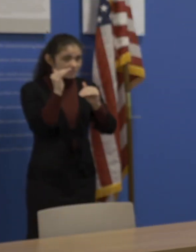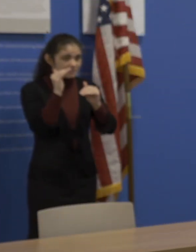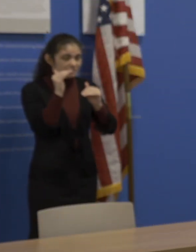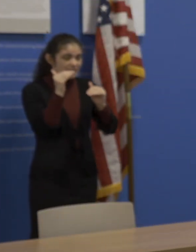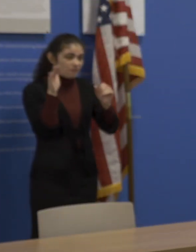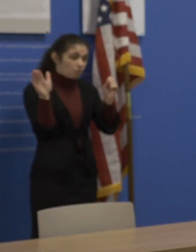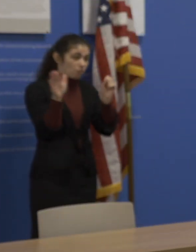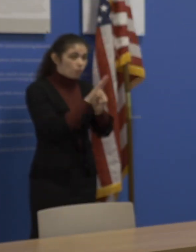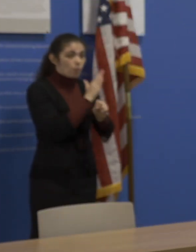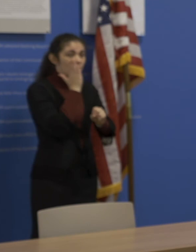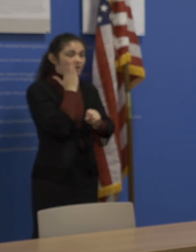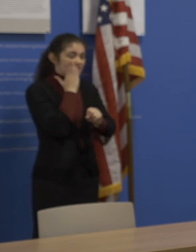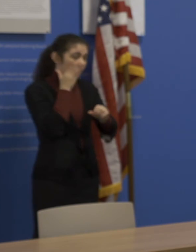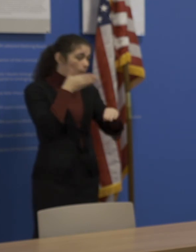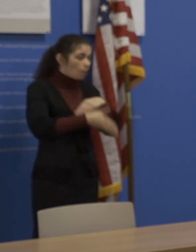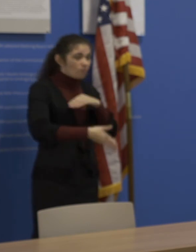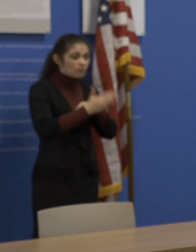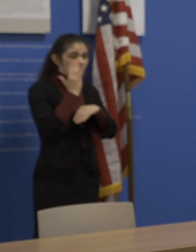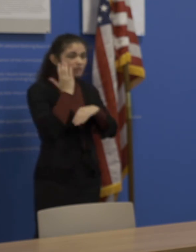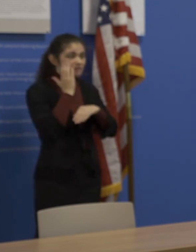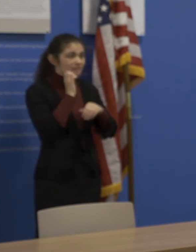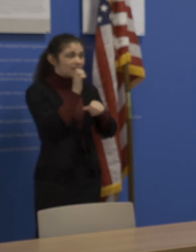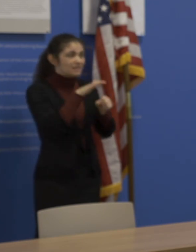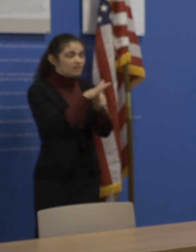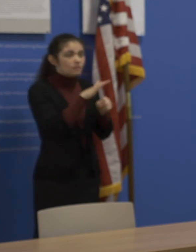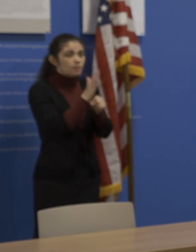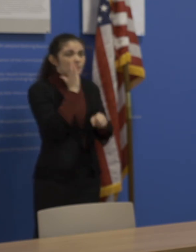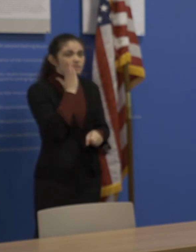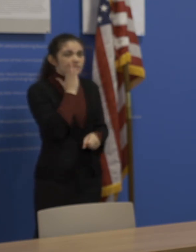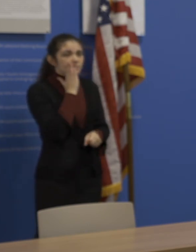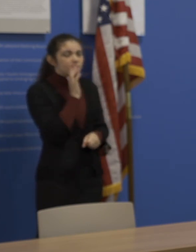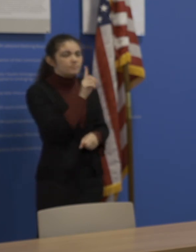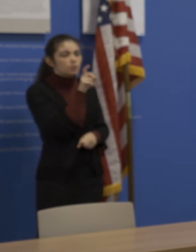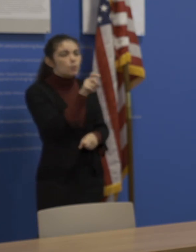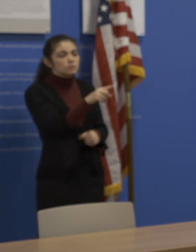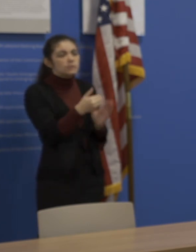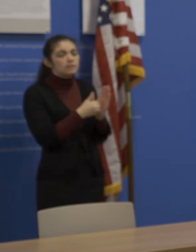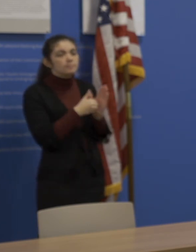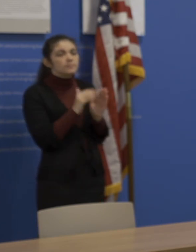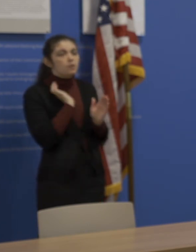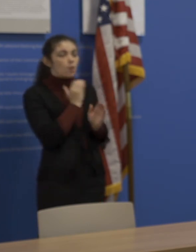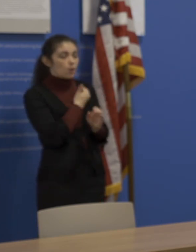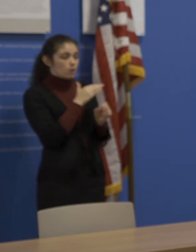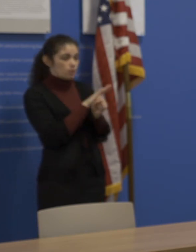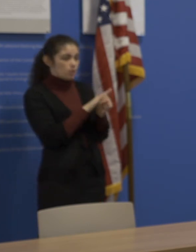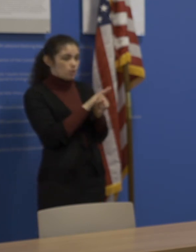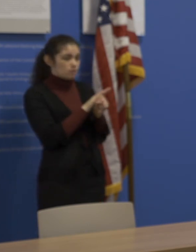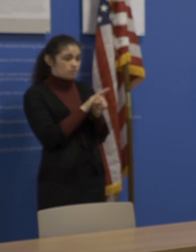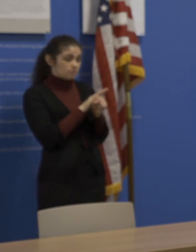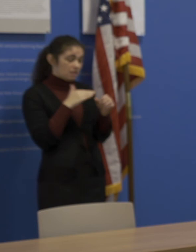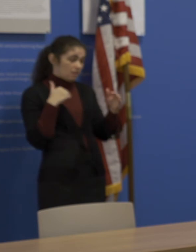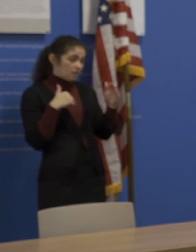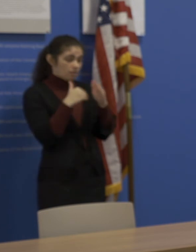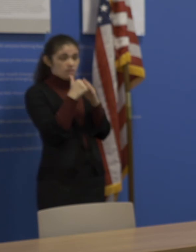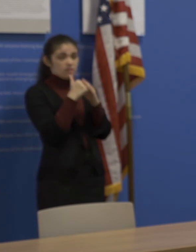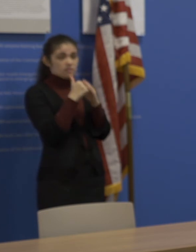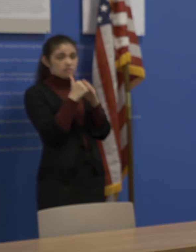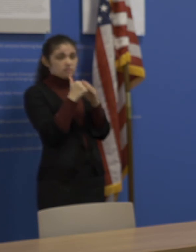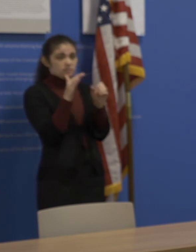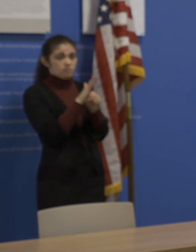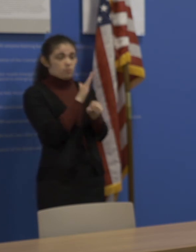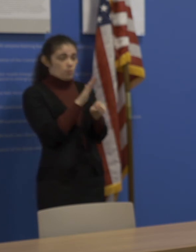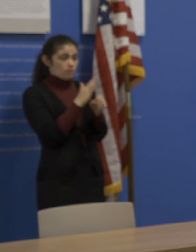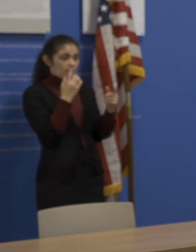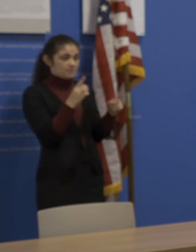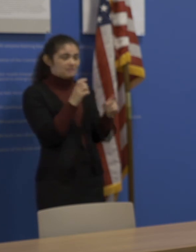reach capacity, exceed capacity? What's being done there? So the question is, are our local hospitals expected to reach capacity? What is being